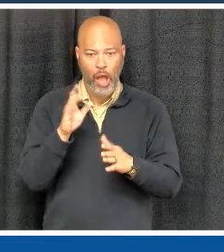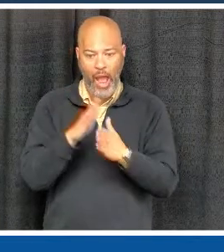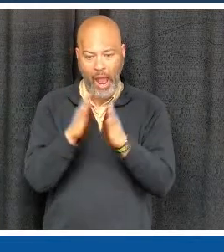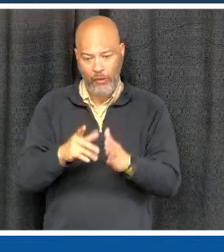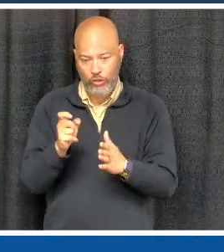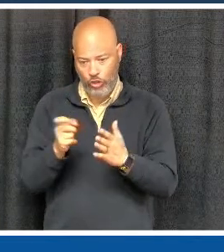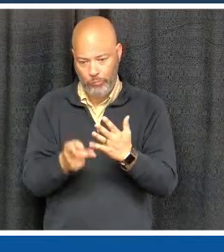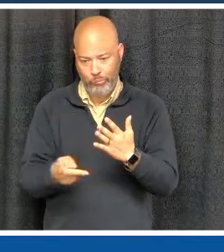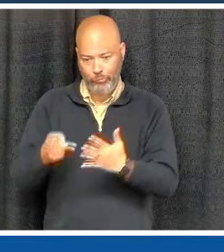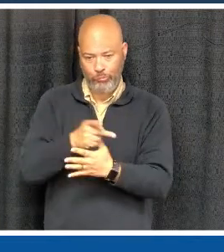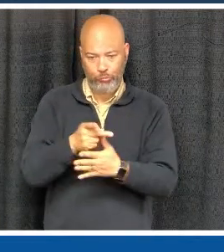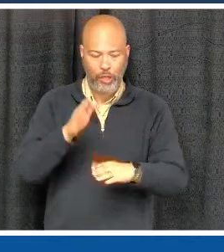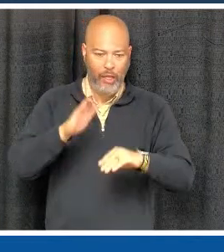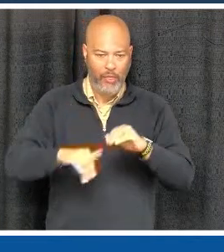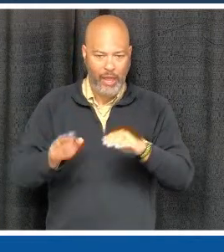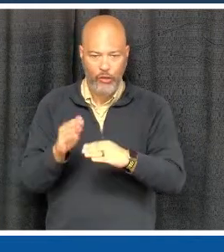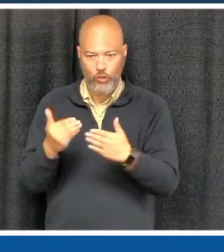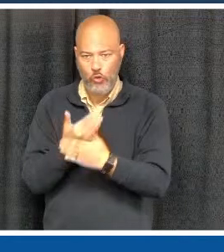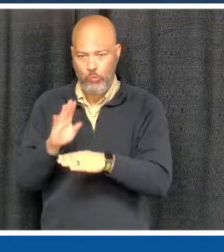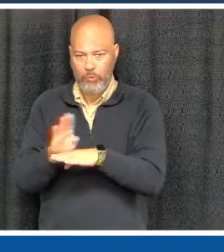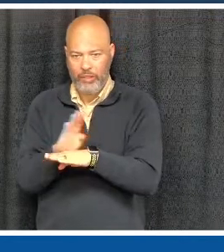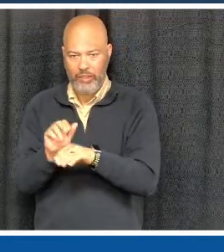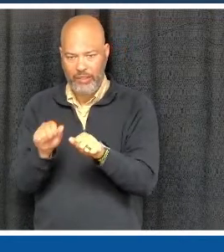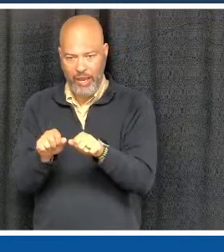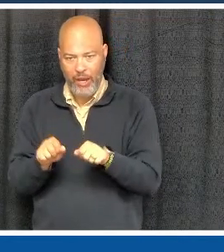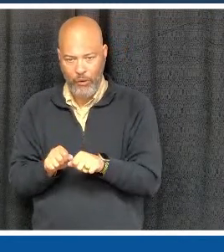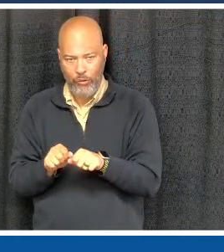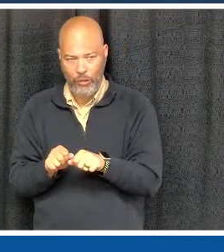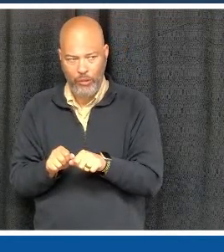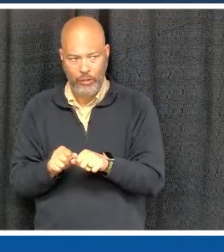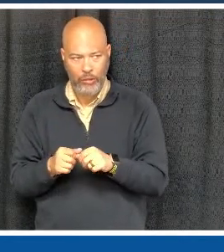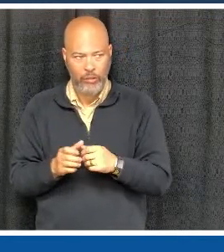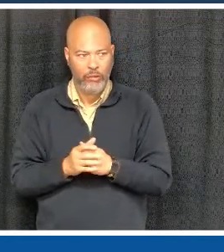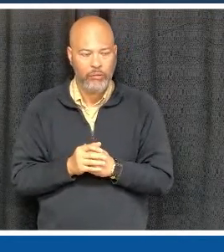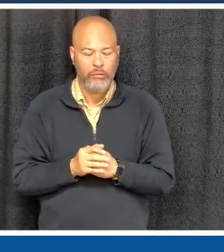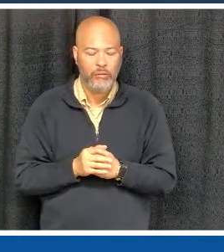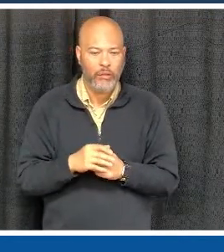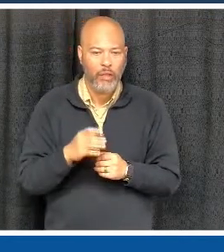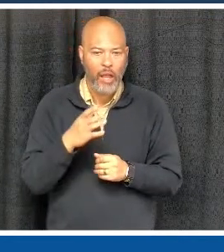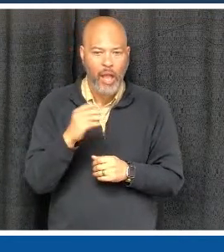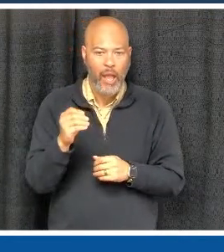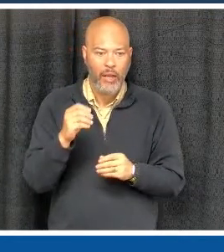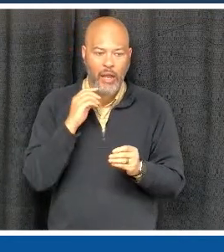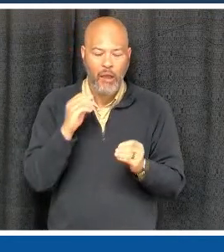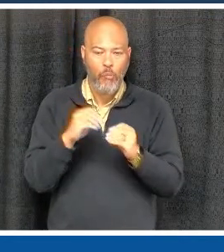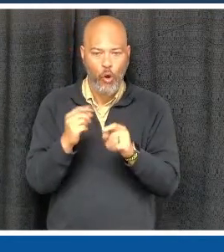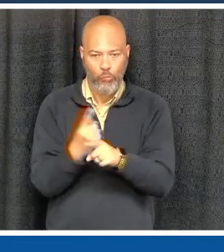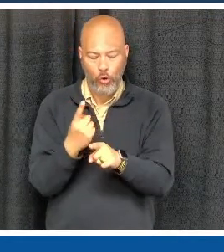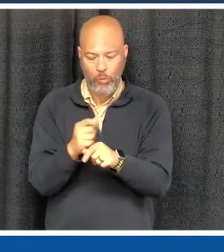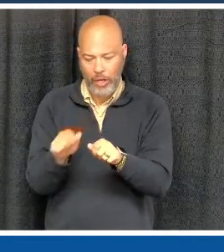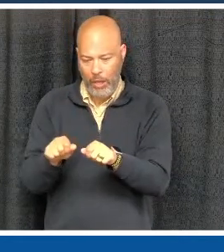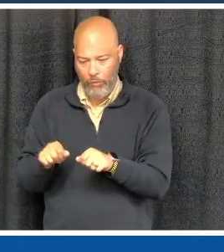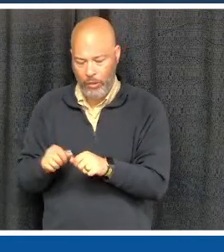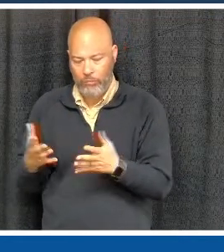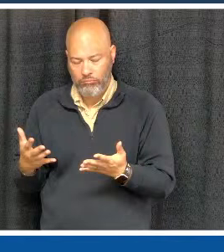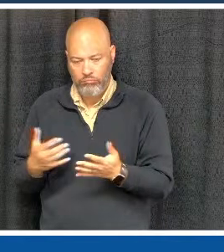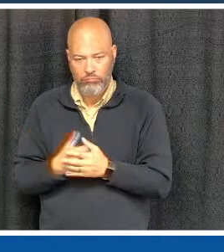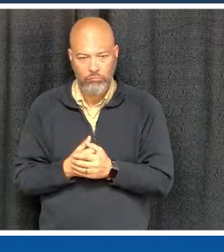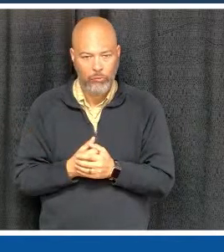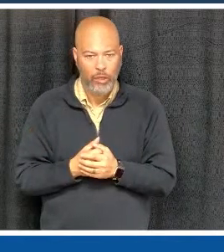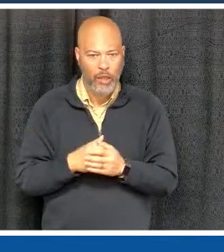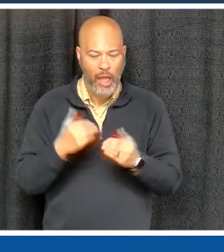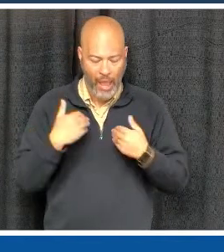over creating new commercial districts in an area that has substantial amount of underutilized properties in more appropriate locations.